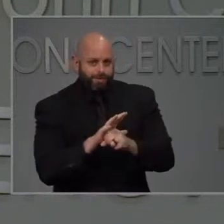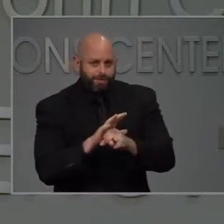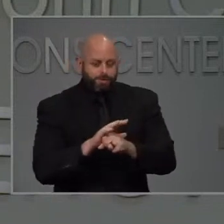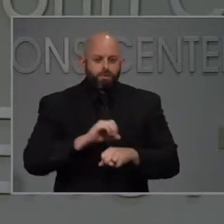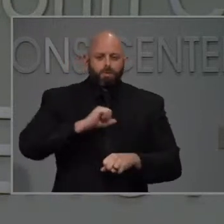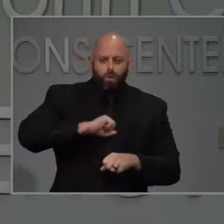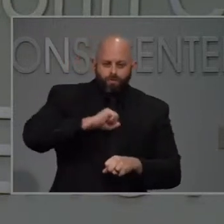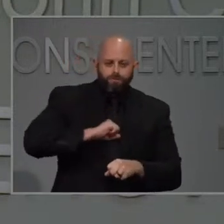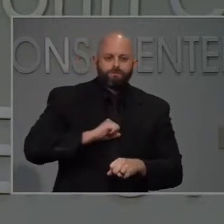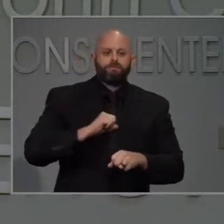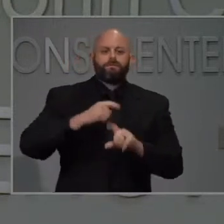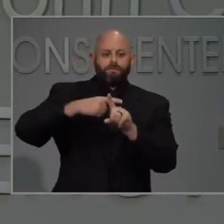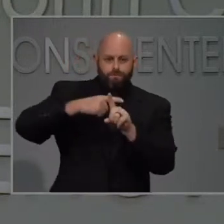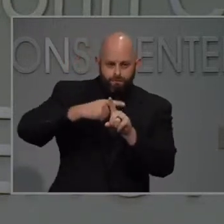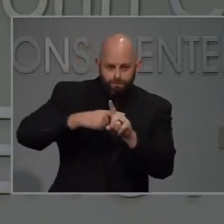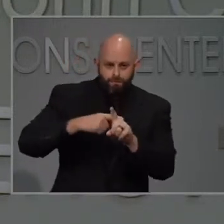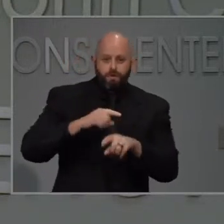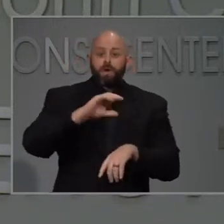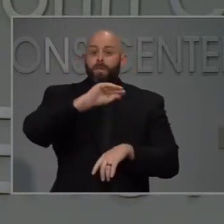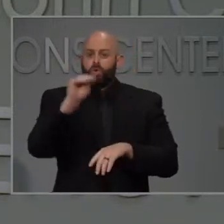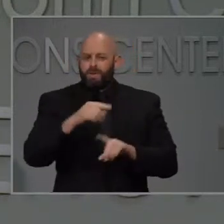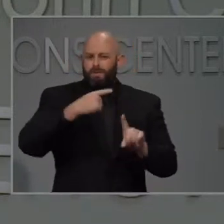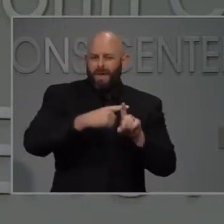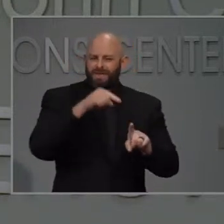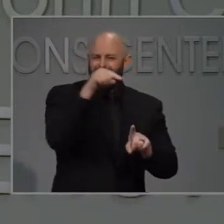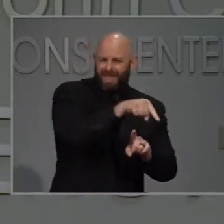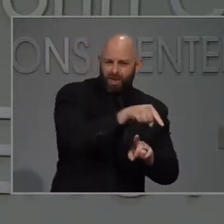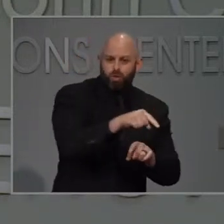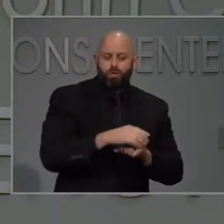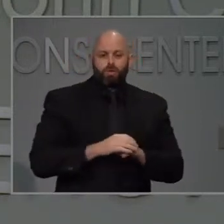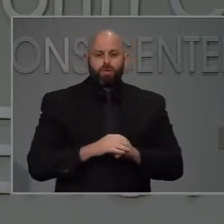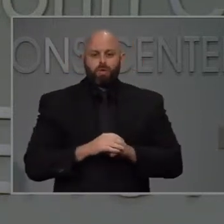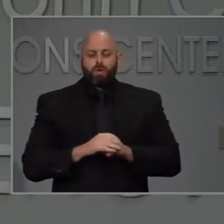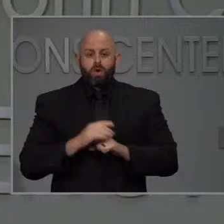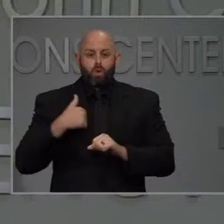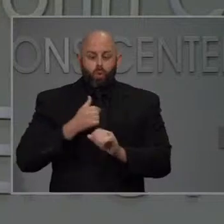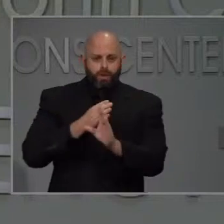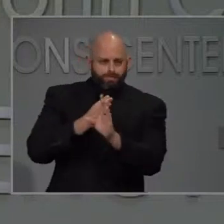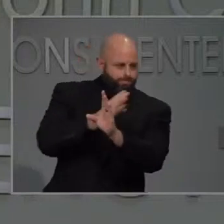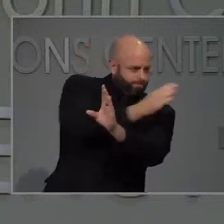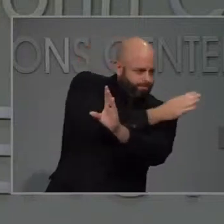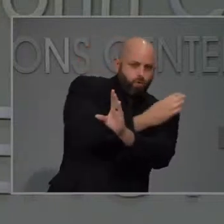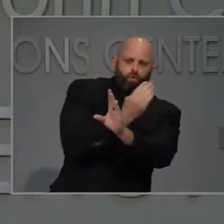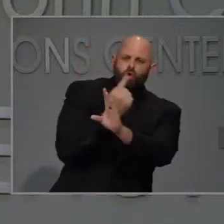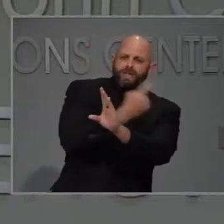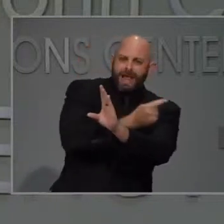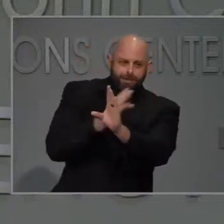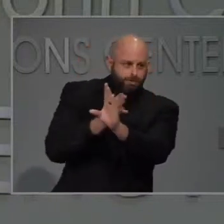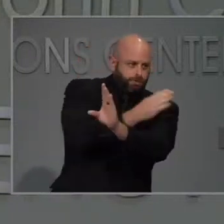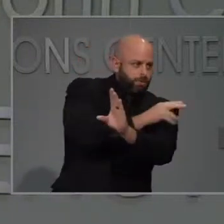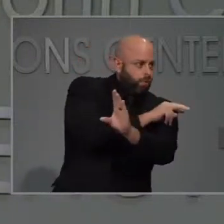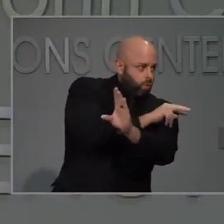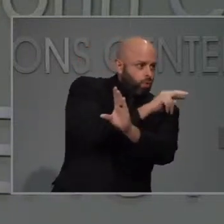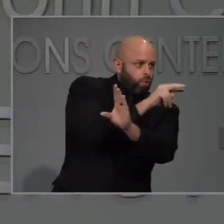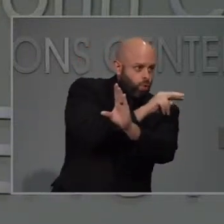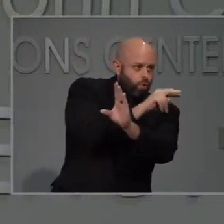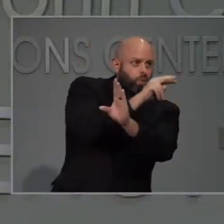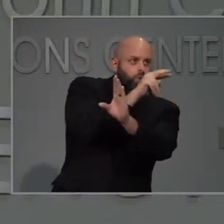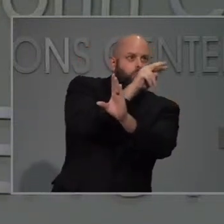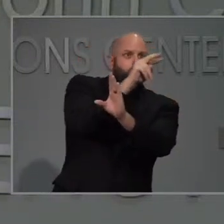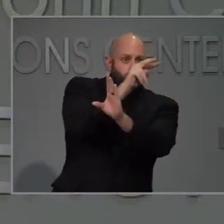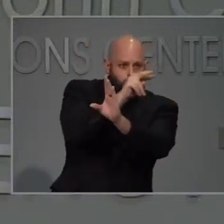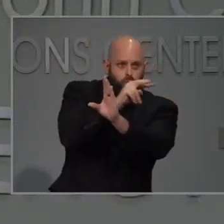at averages over a 14-day period of time, and this is why we're waiting this long to make